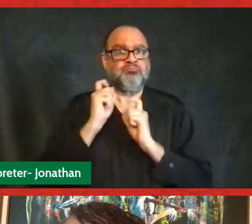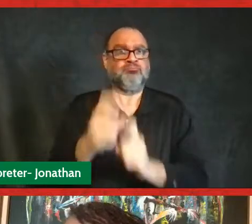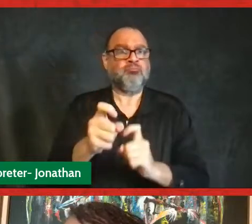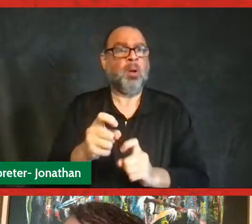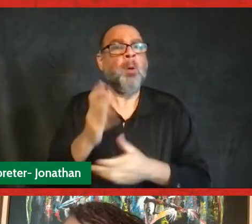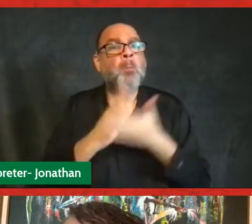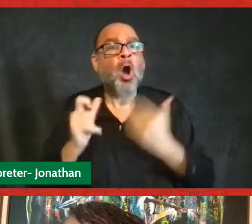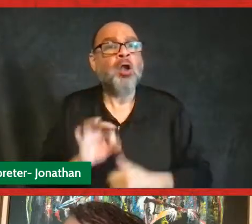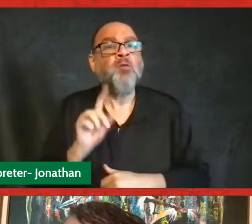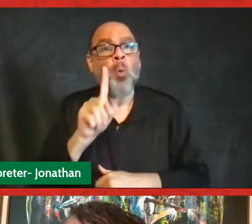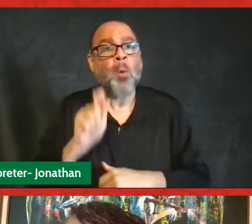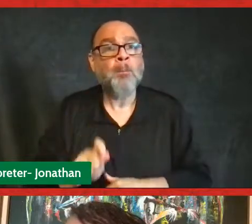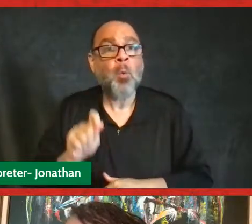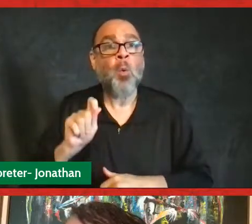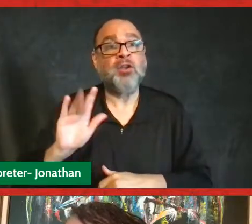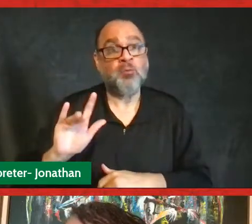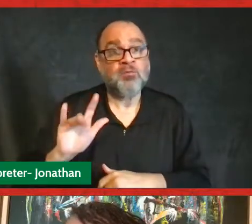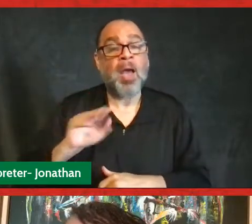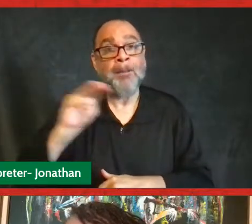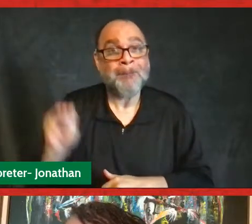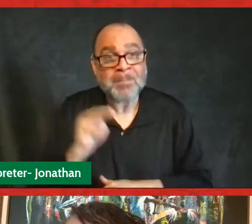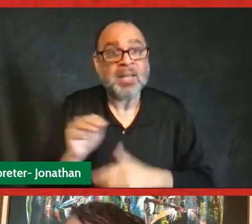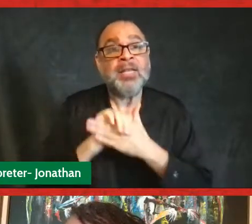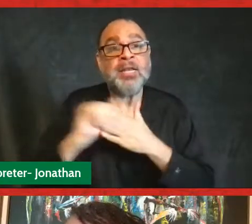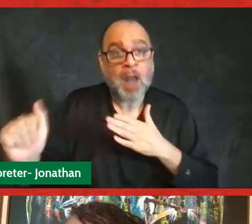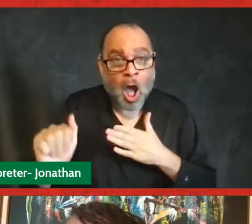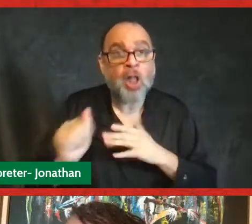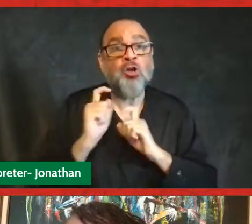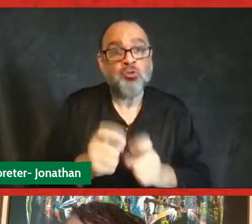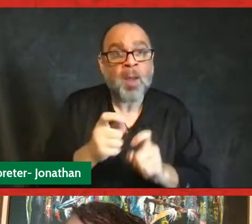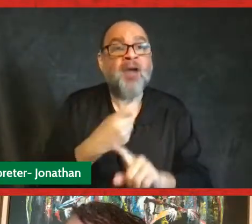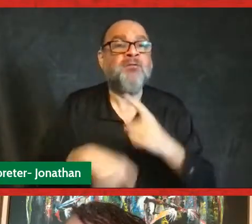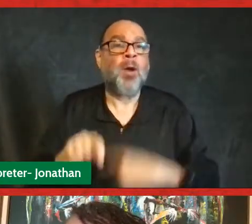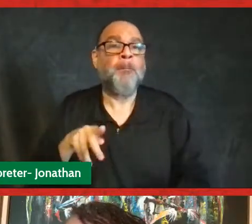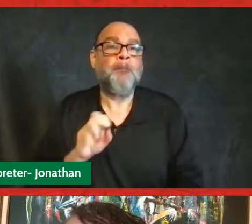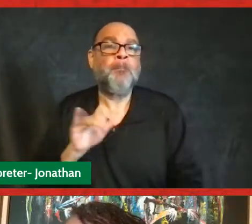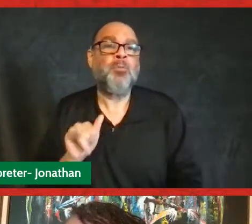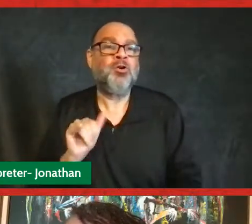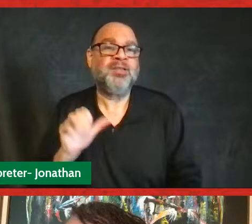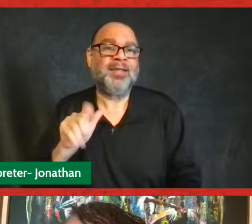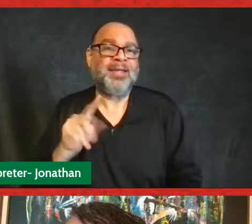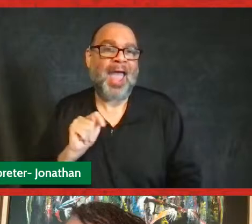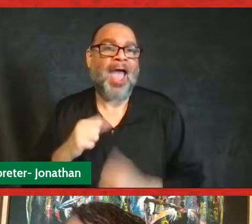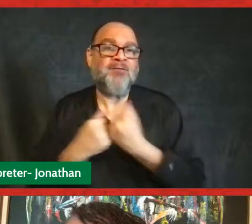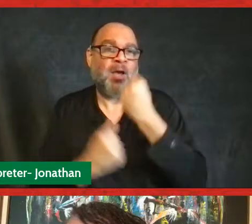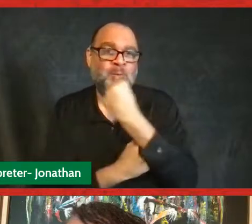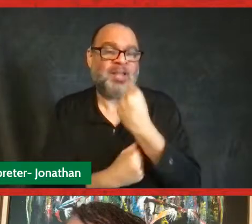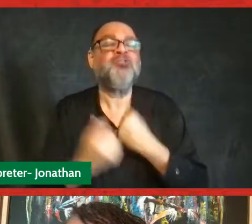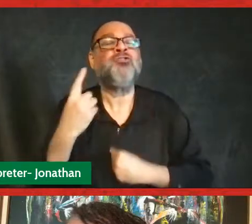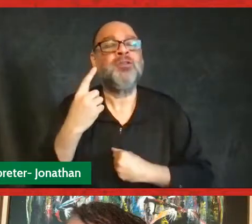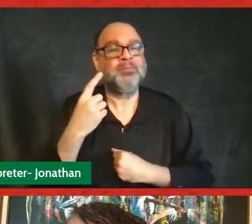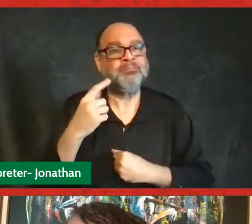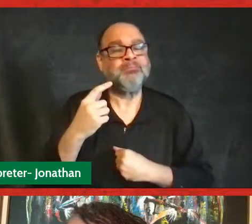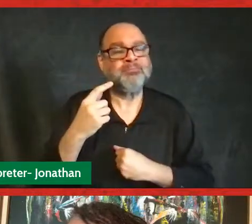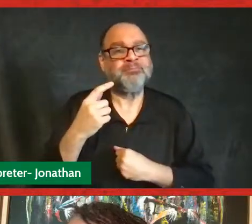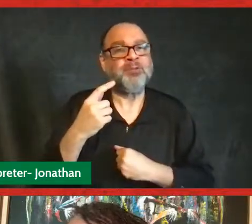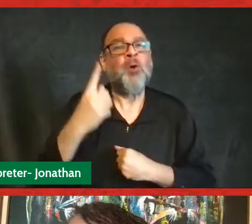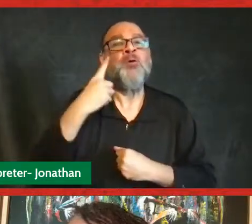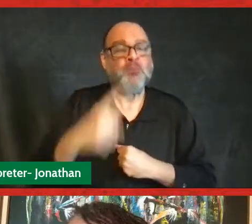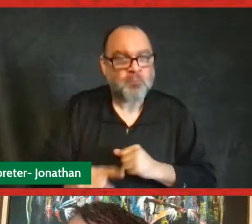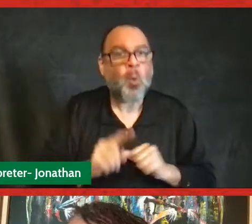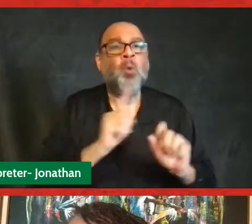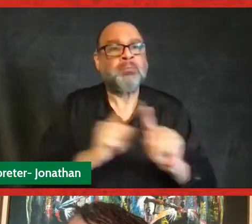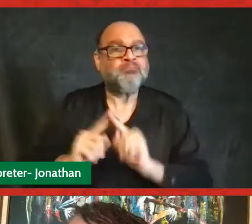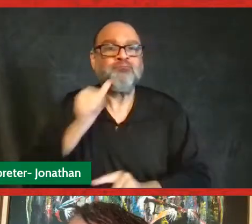$1.25 million grant of the Pussycat Foundation and Northern State in support of women artistic directors in professional